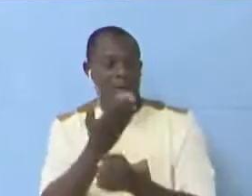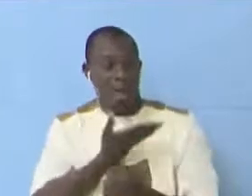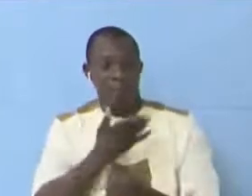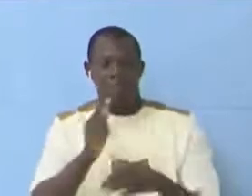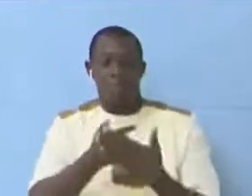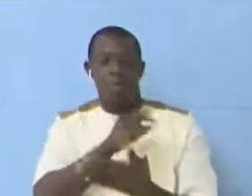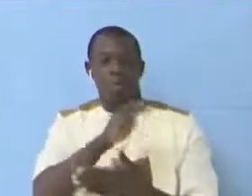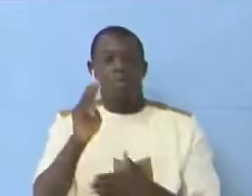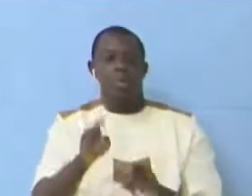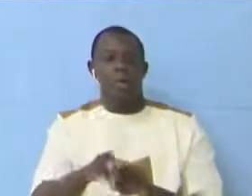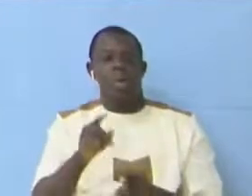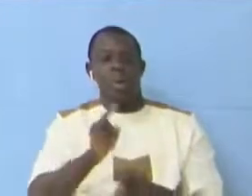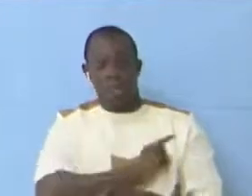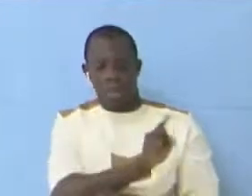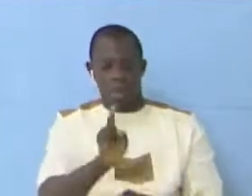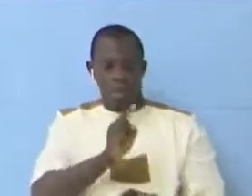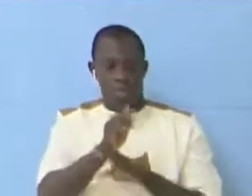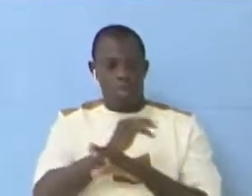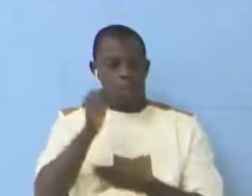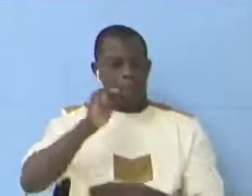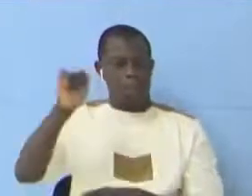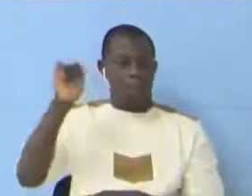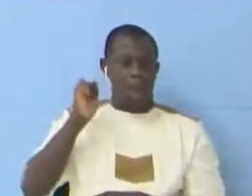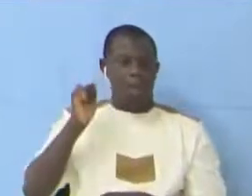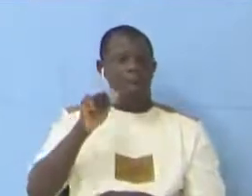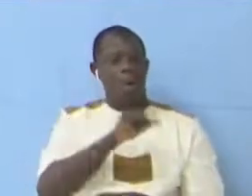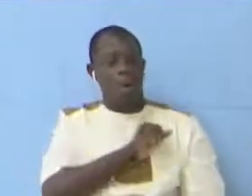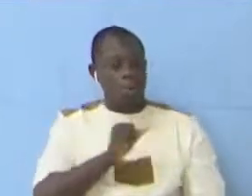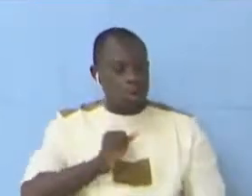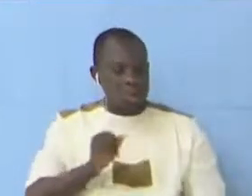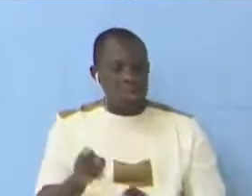behind us as if we were escorted.